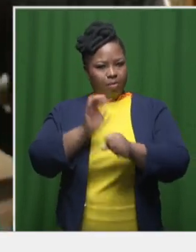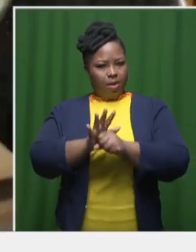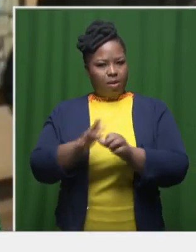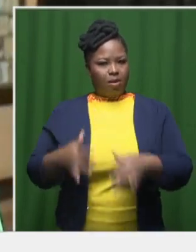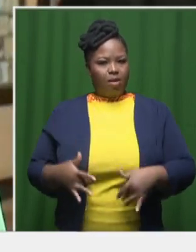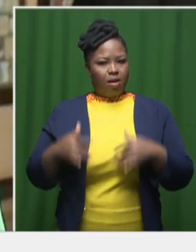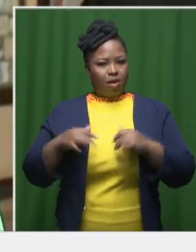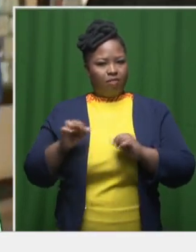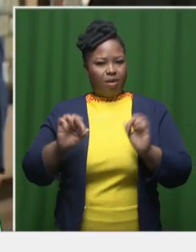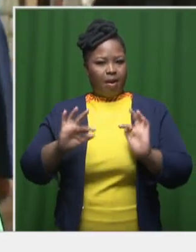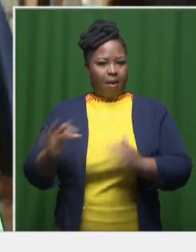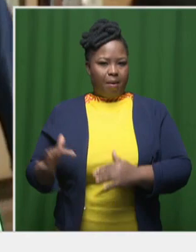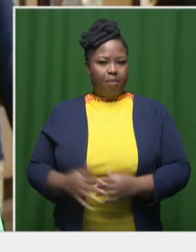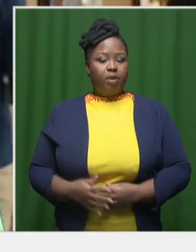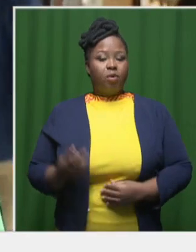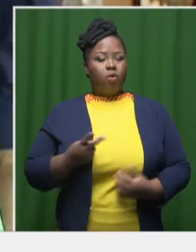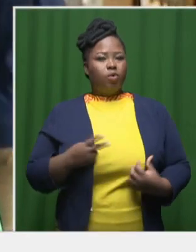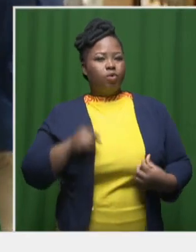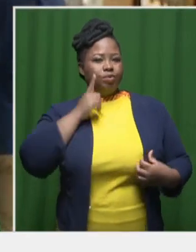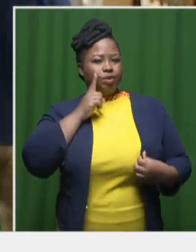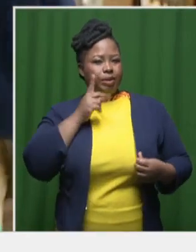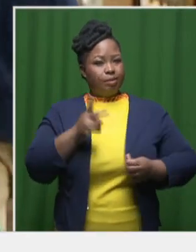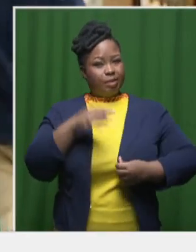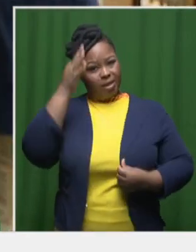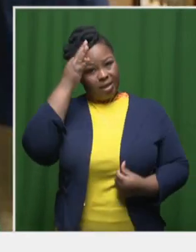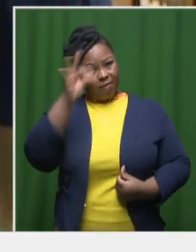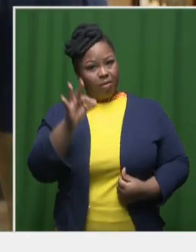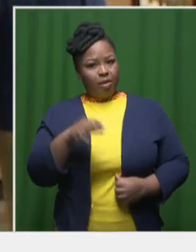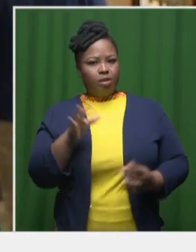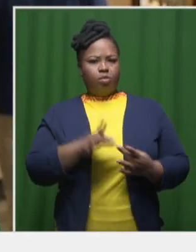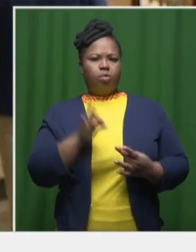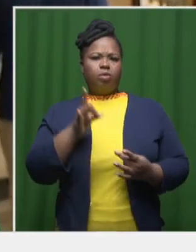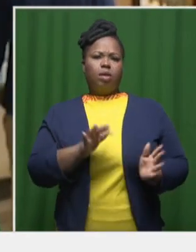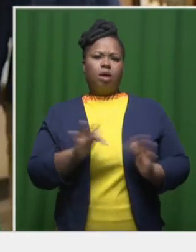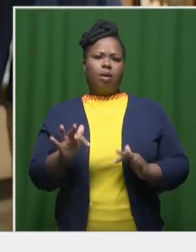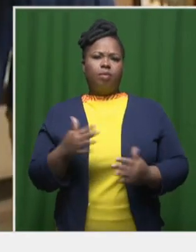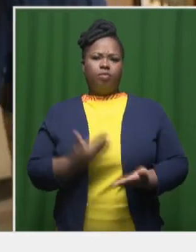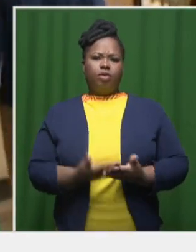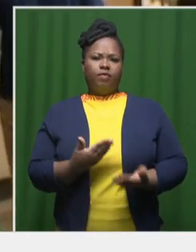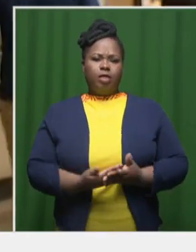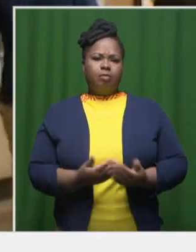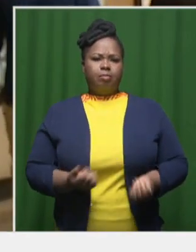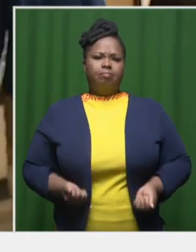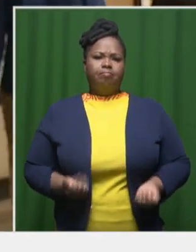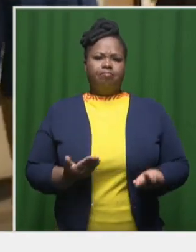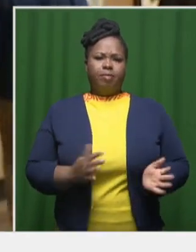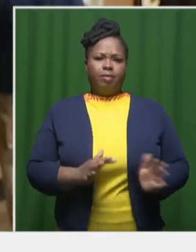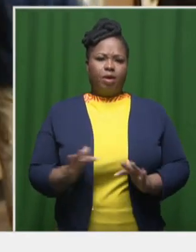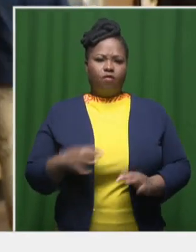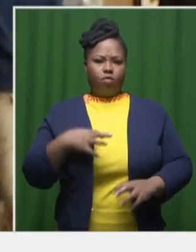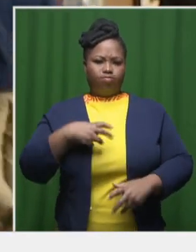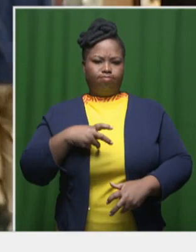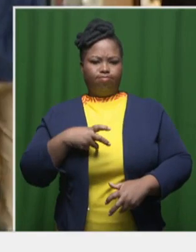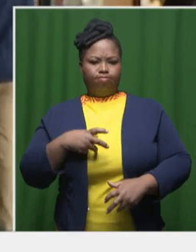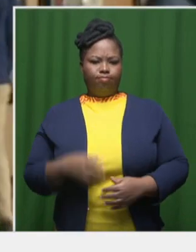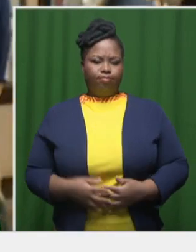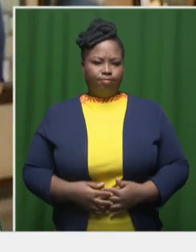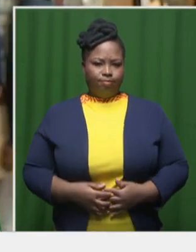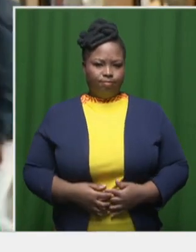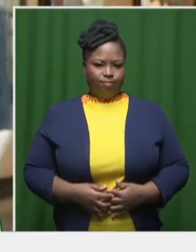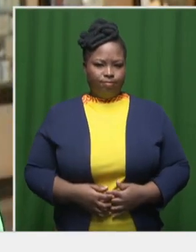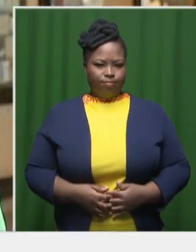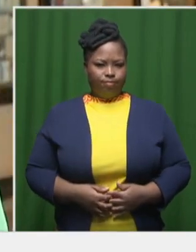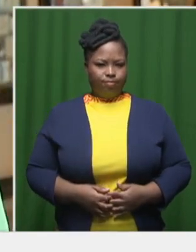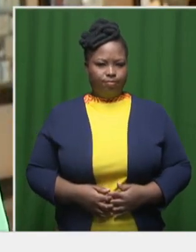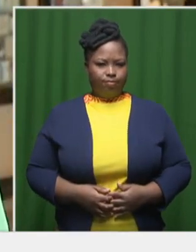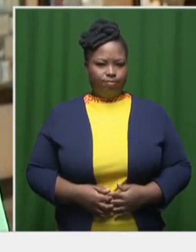their lives, and to look at the options for governments in terms of what is available for them to respond, both from an adaptation and mitigation point of